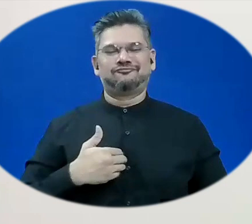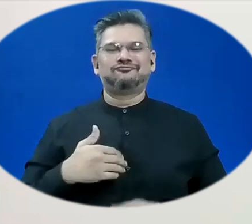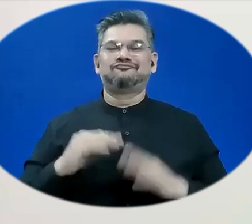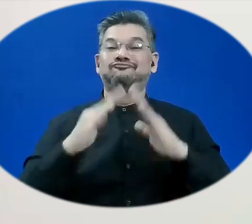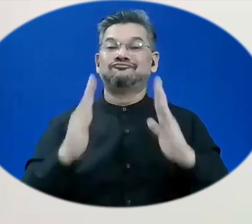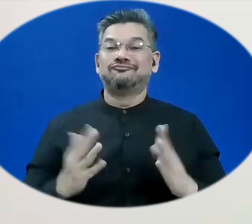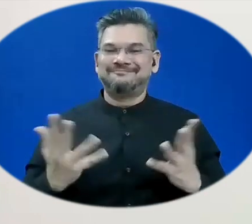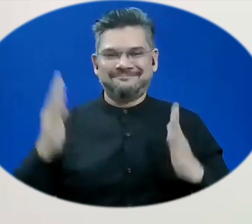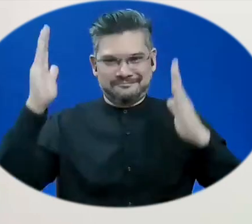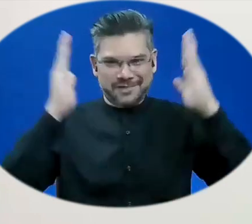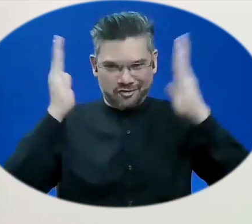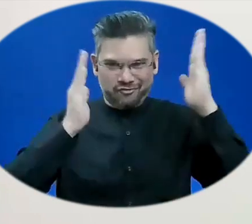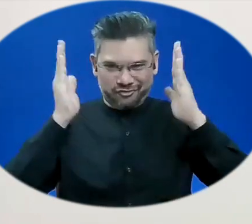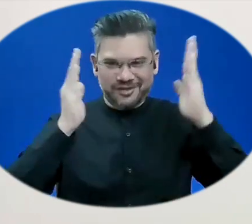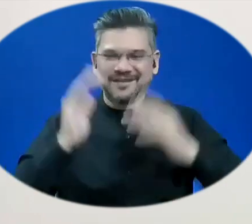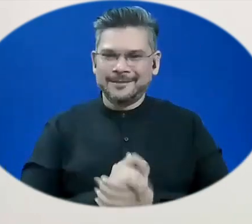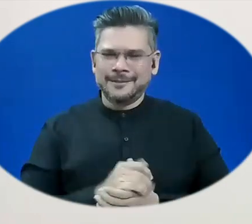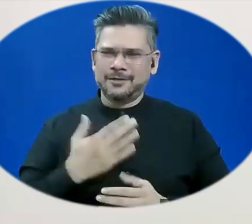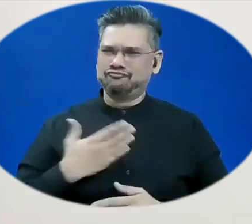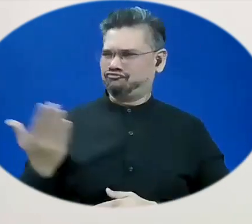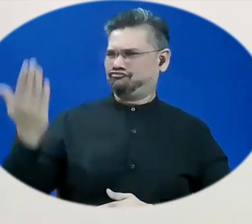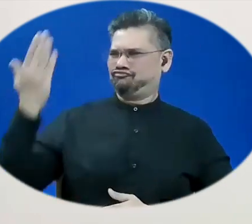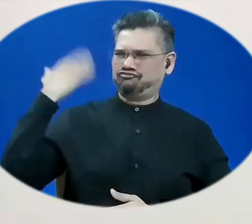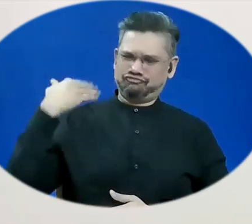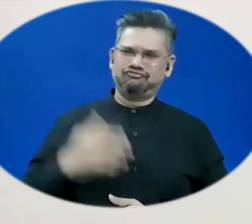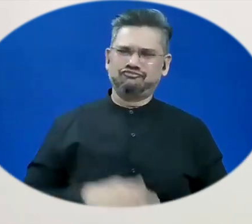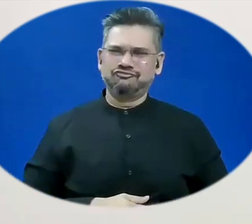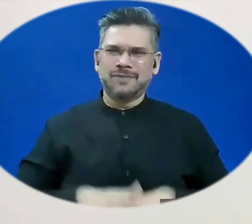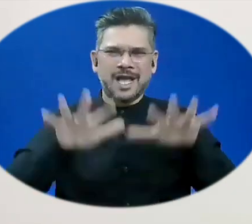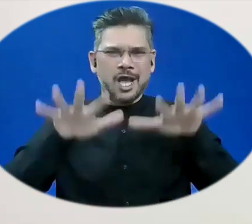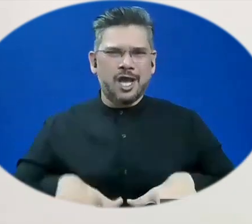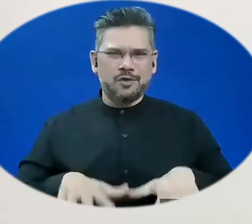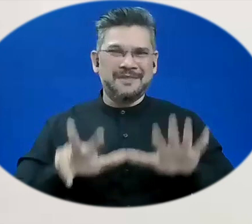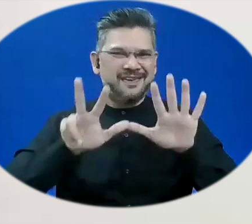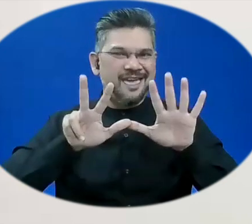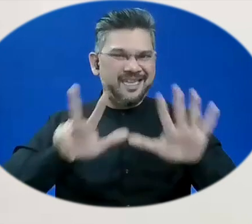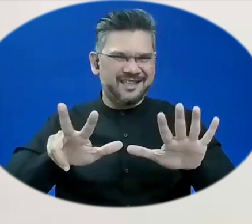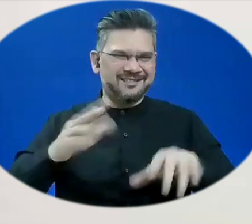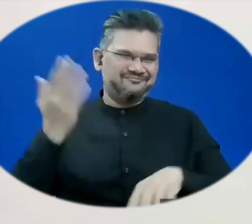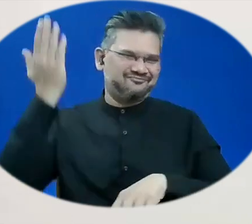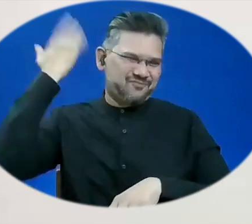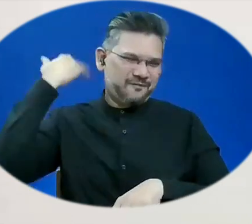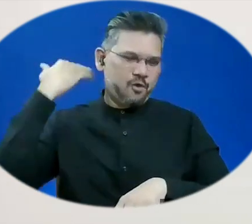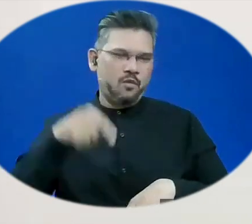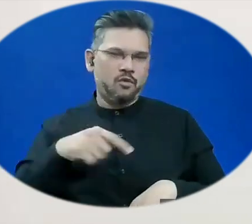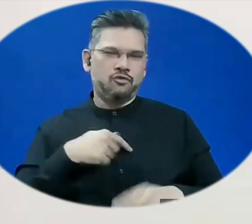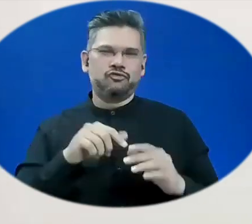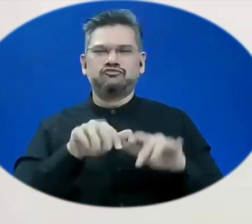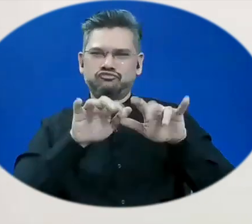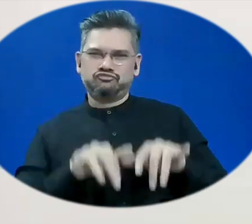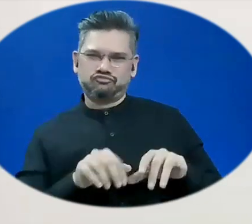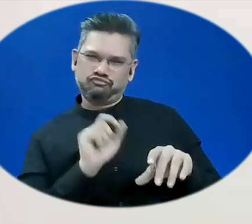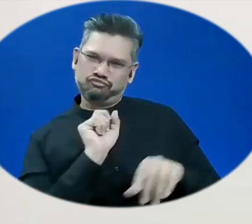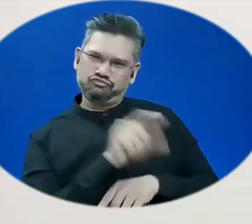to Helen on October 8th, asking her if she was interested to work with me on this